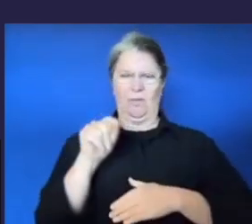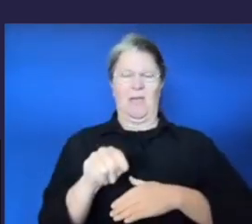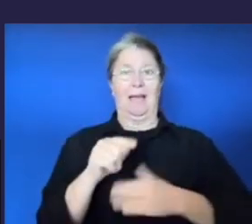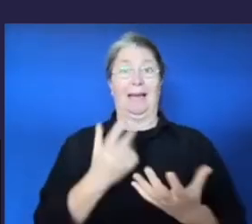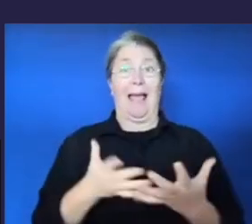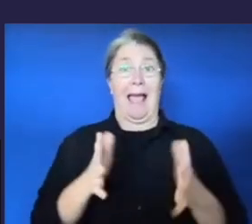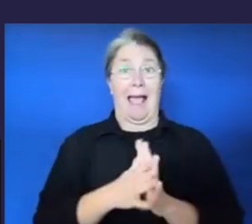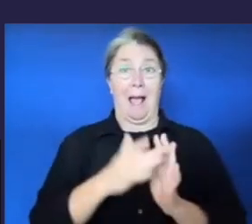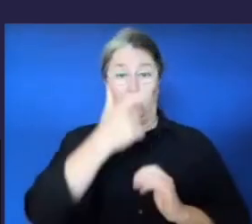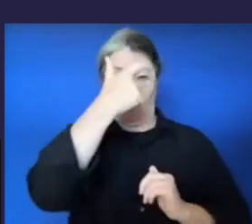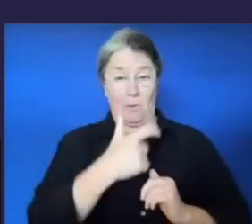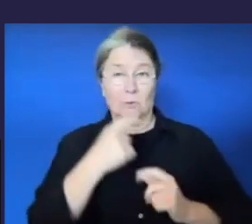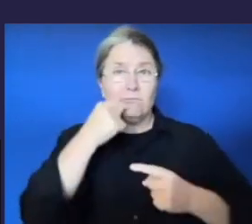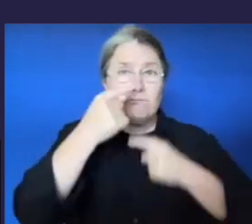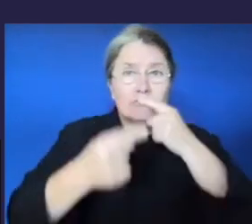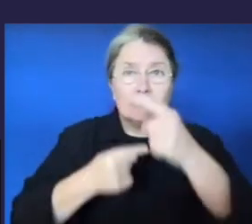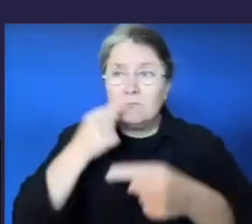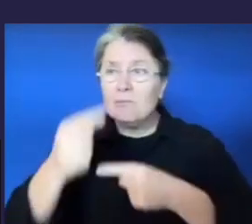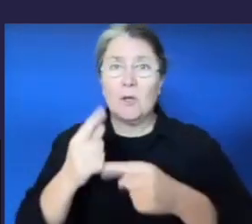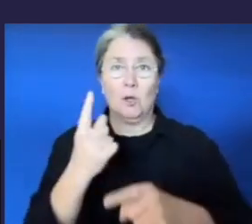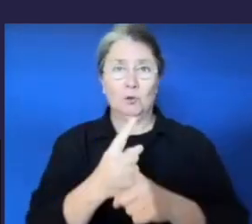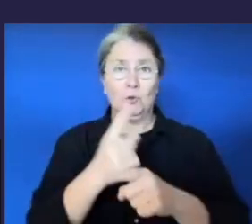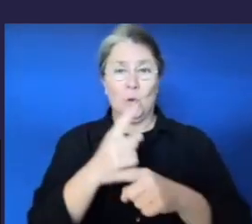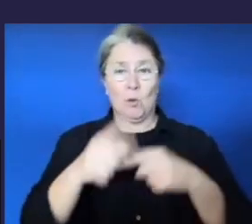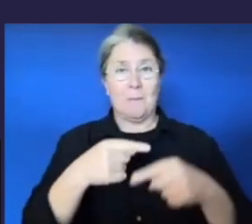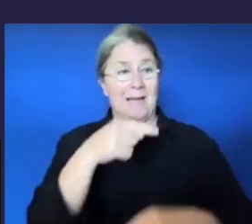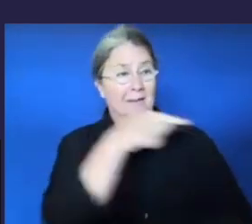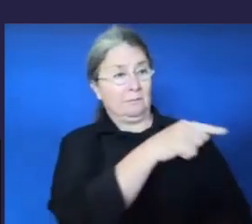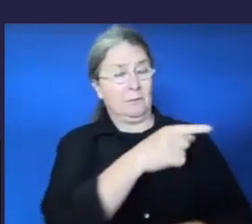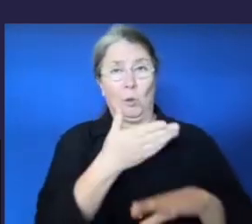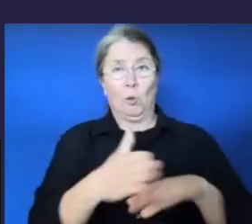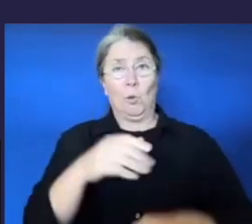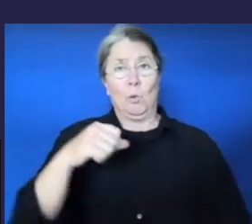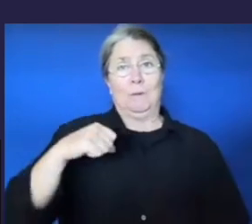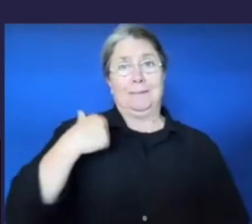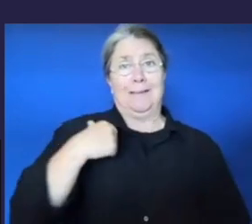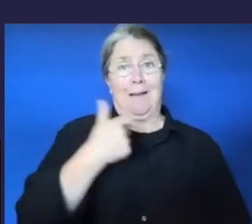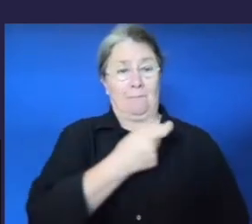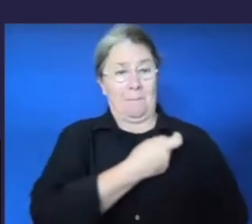about the worker can have a big influence on how the worker is perceived.